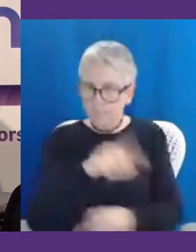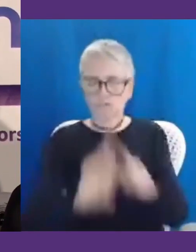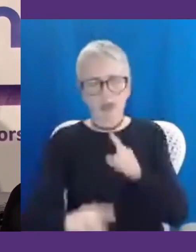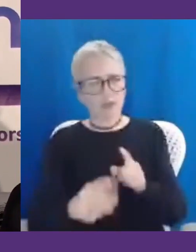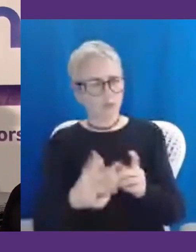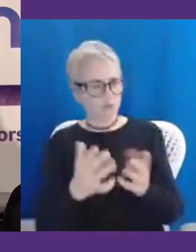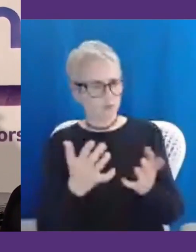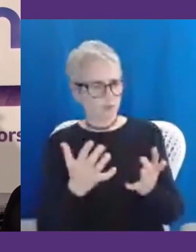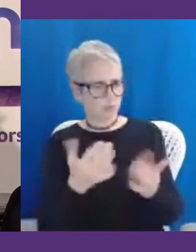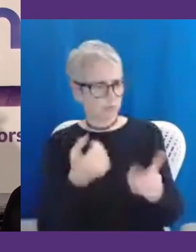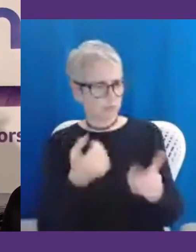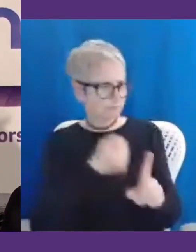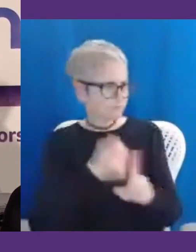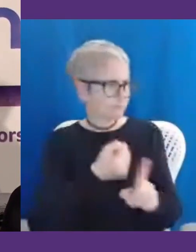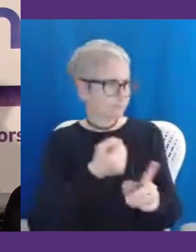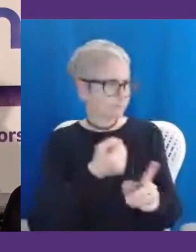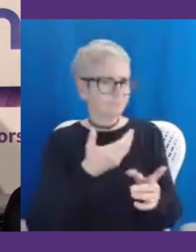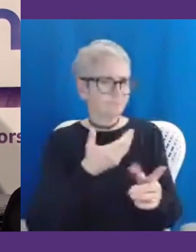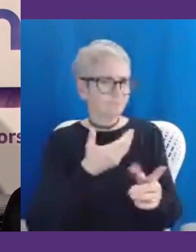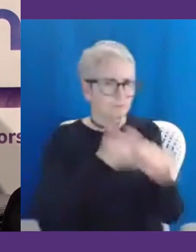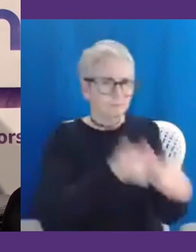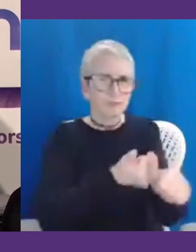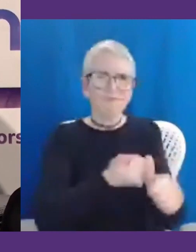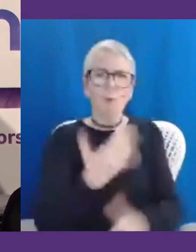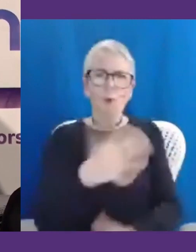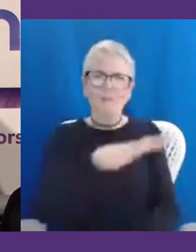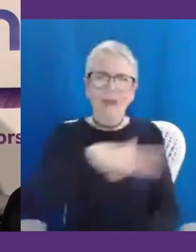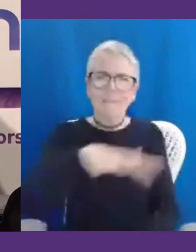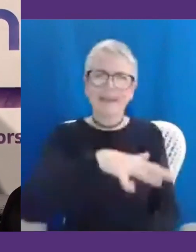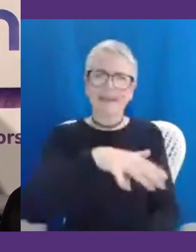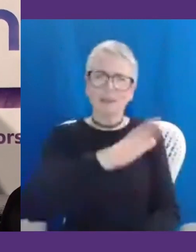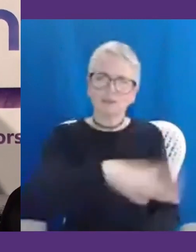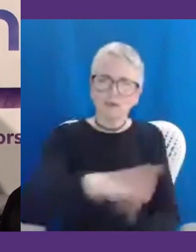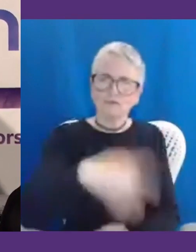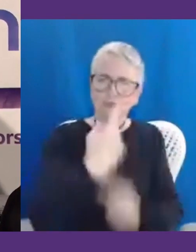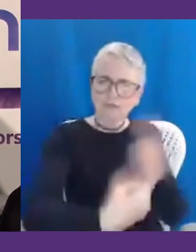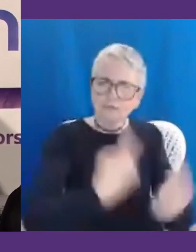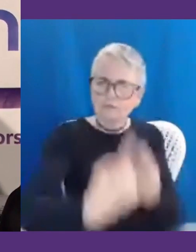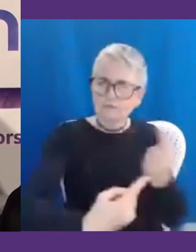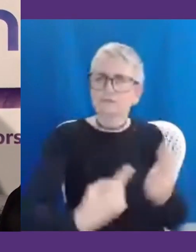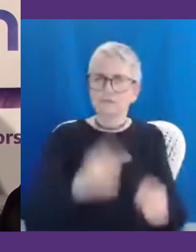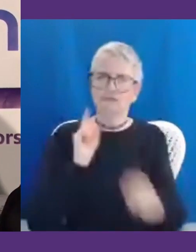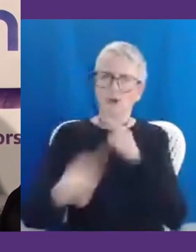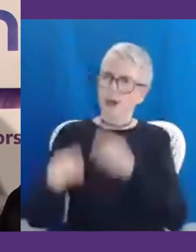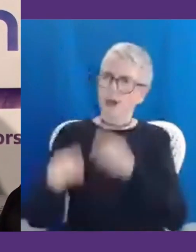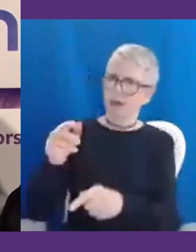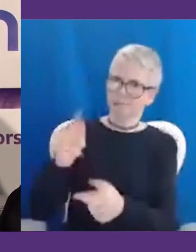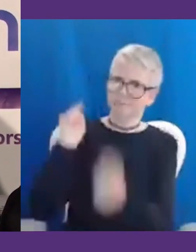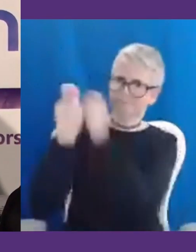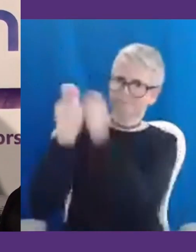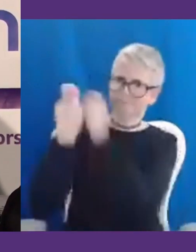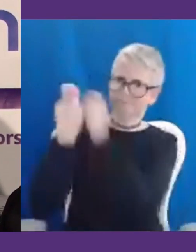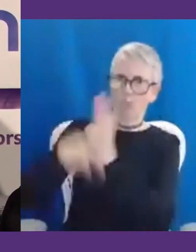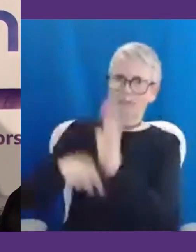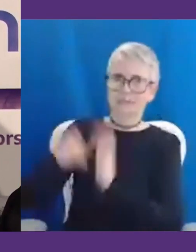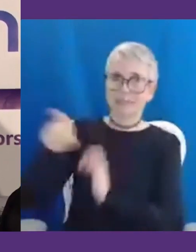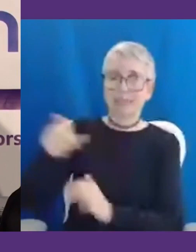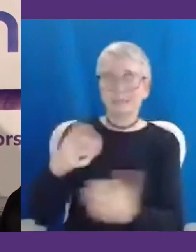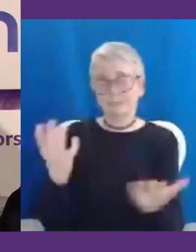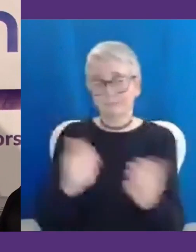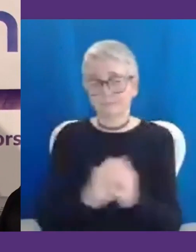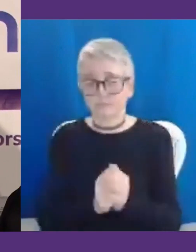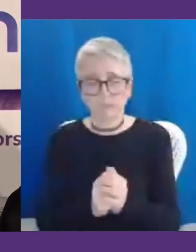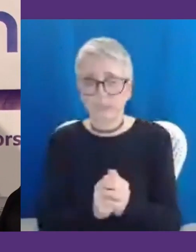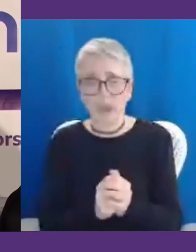children and impact policy. And as I was approached